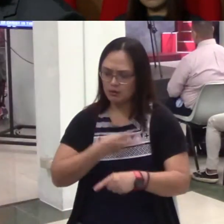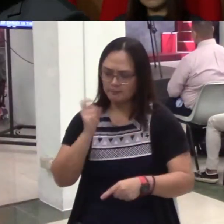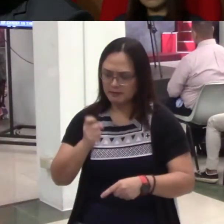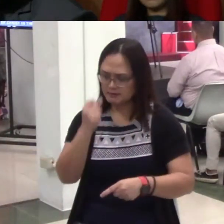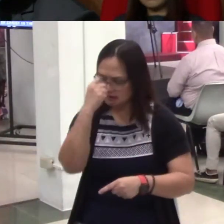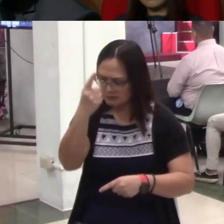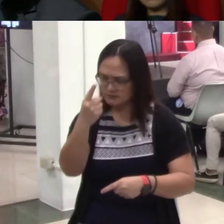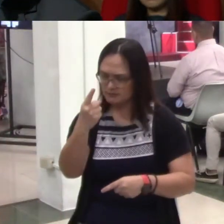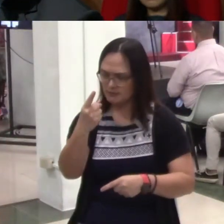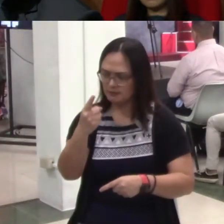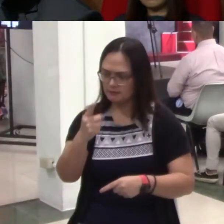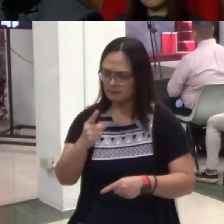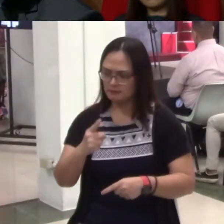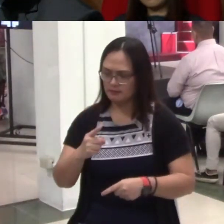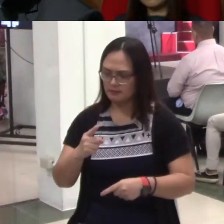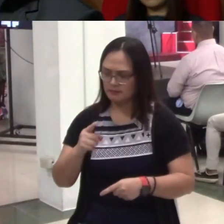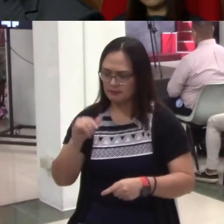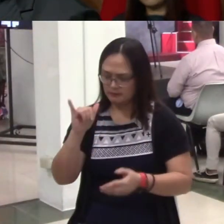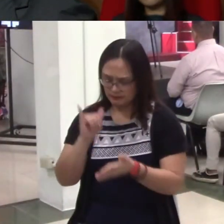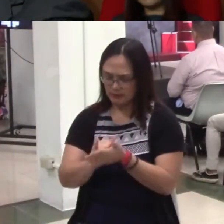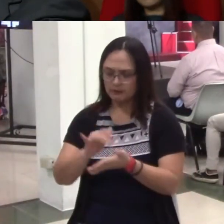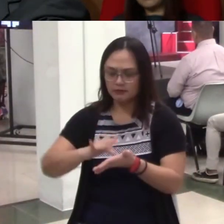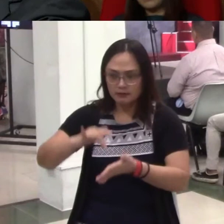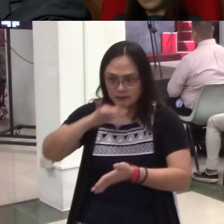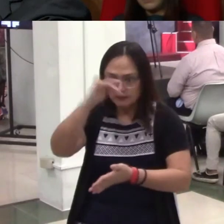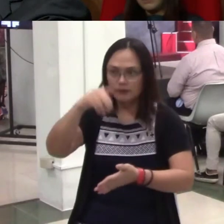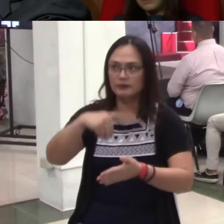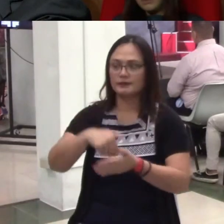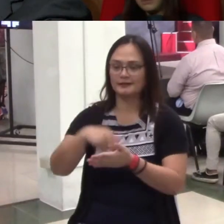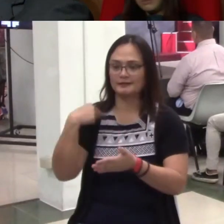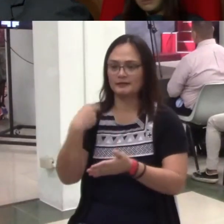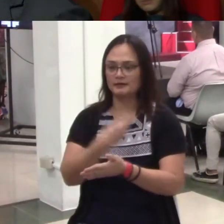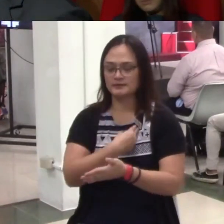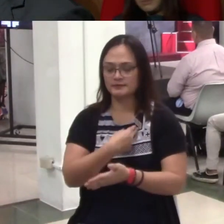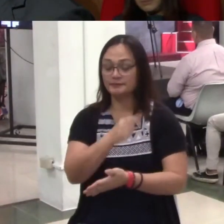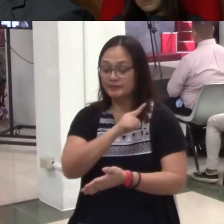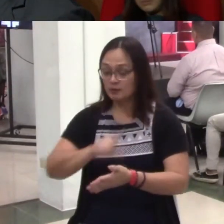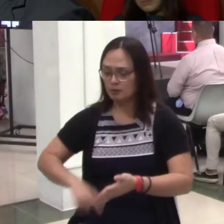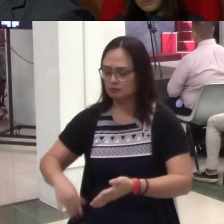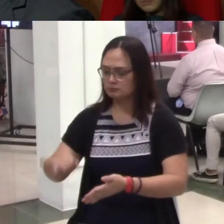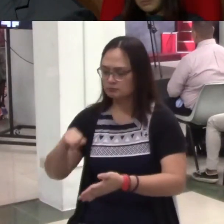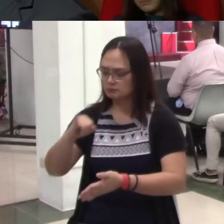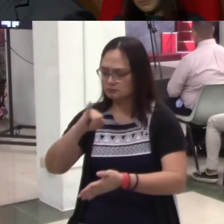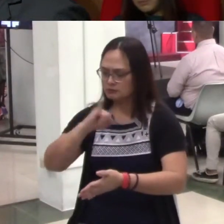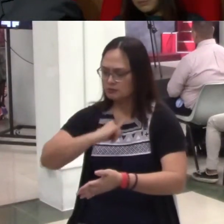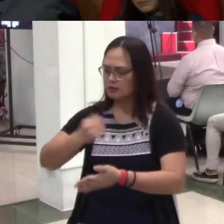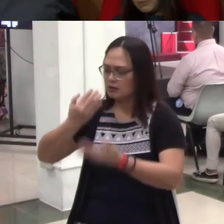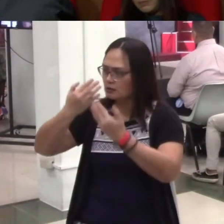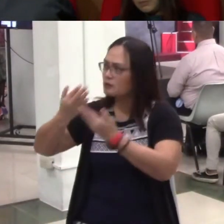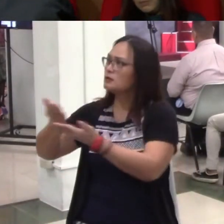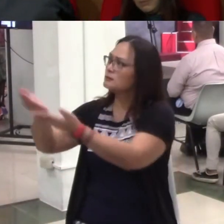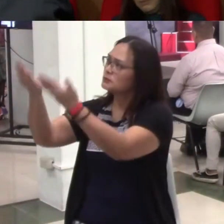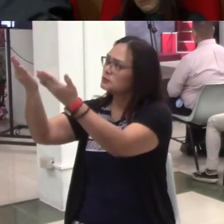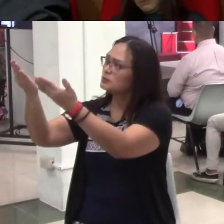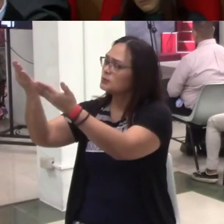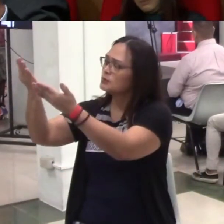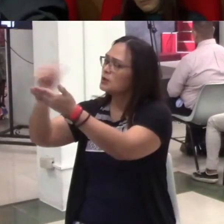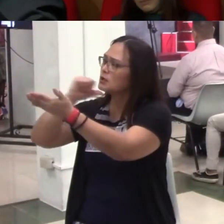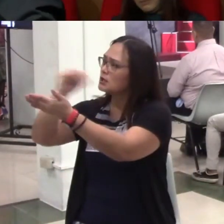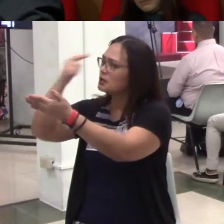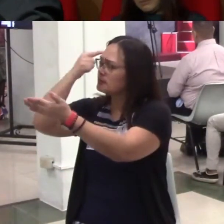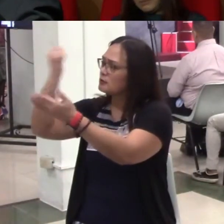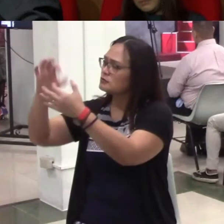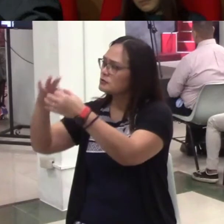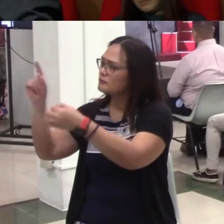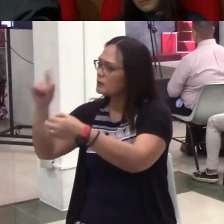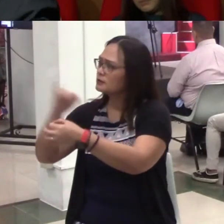This is it. Panginoon, lalapit ako sa iyo. Not because of what I am, what my title